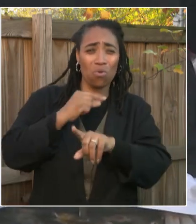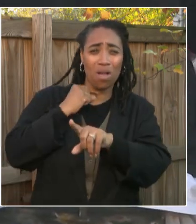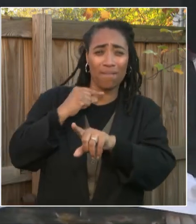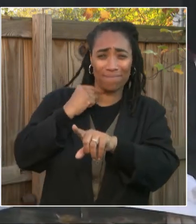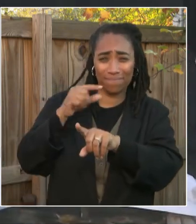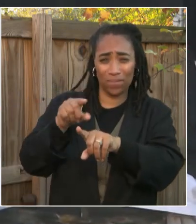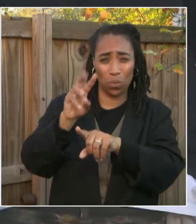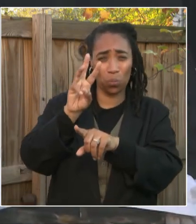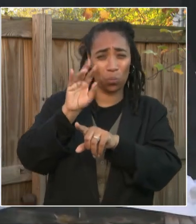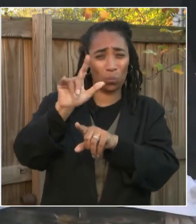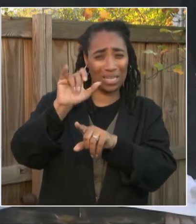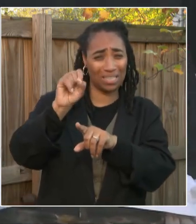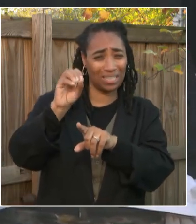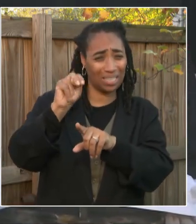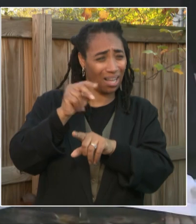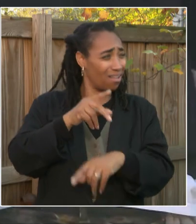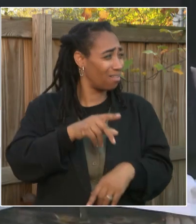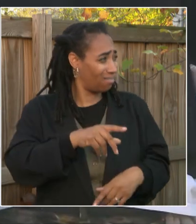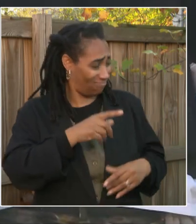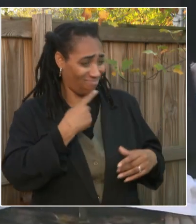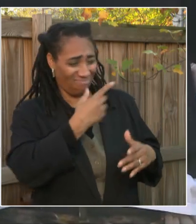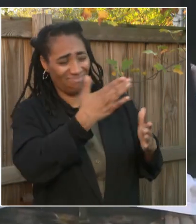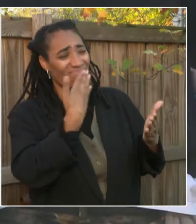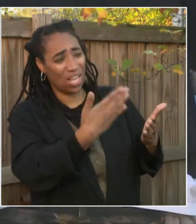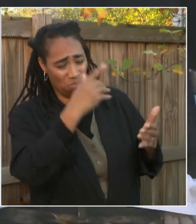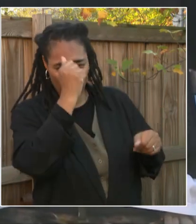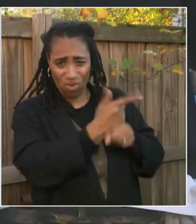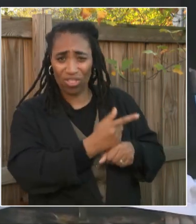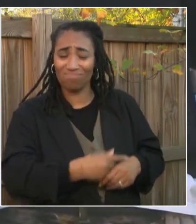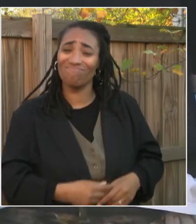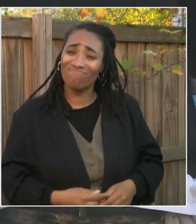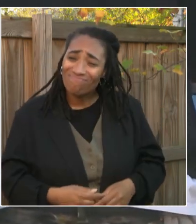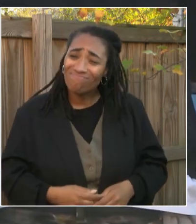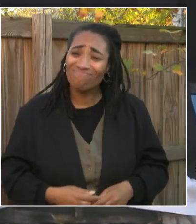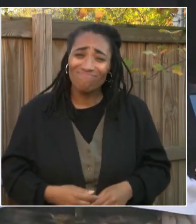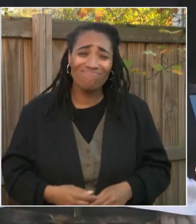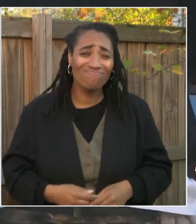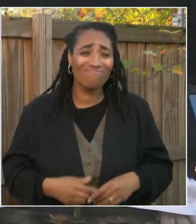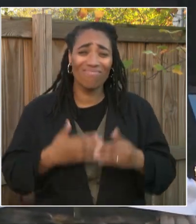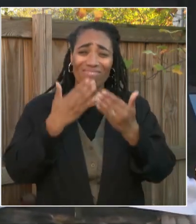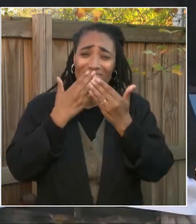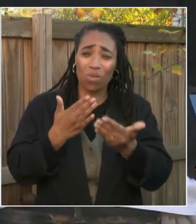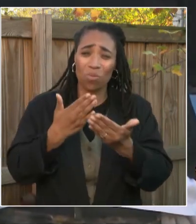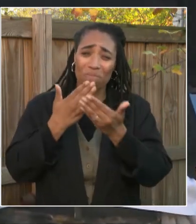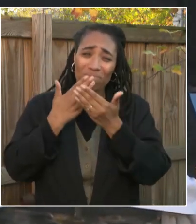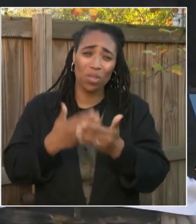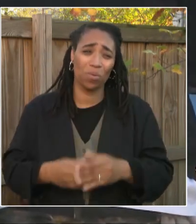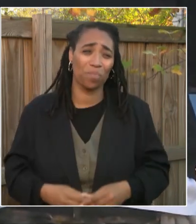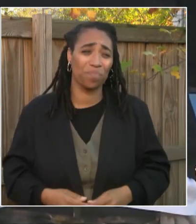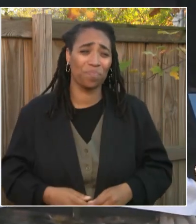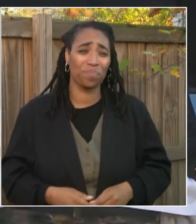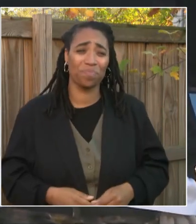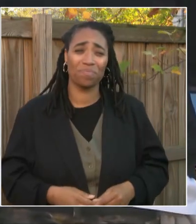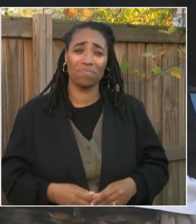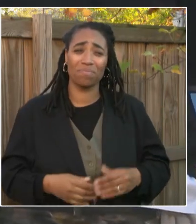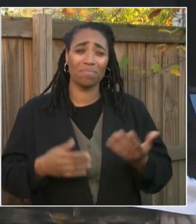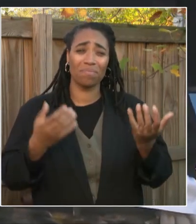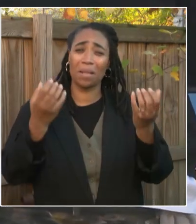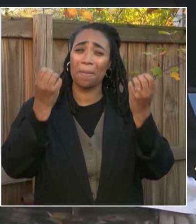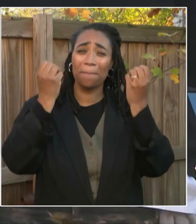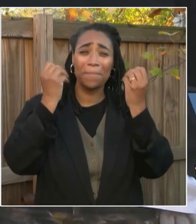brother, for being a soldier for the community. See, most people don't know about money they can't